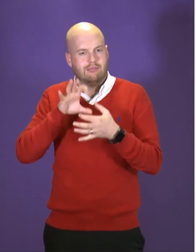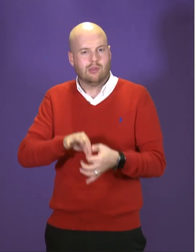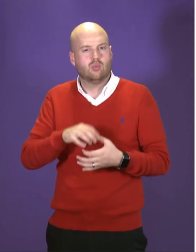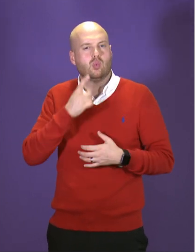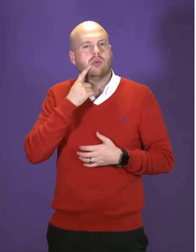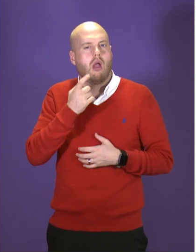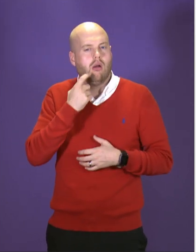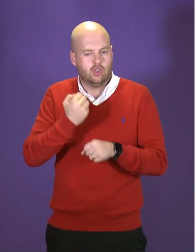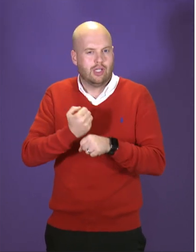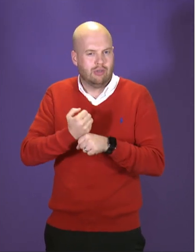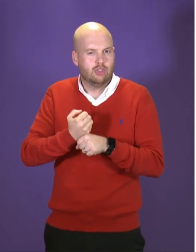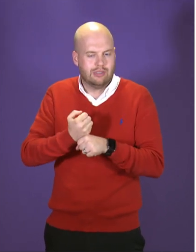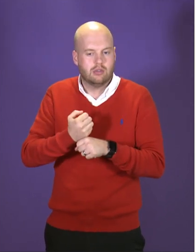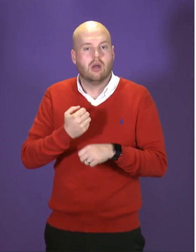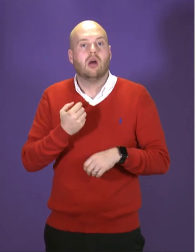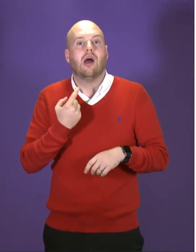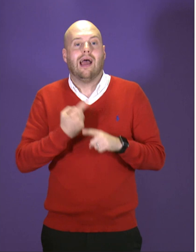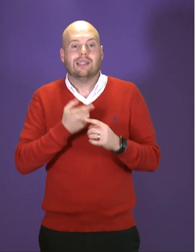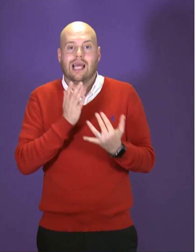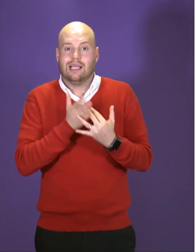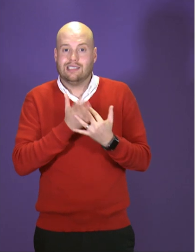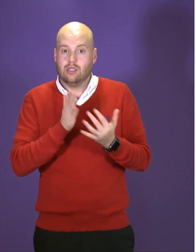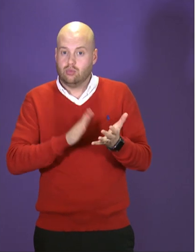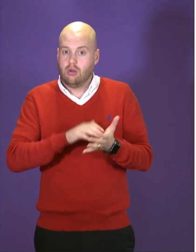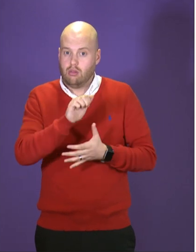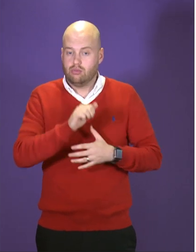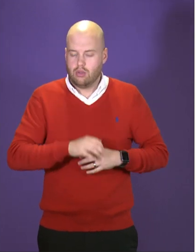to the access to the culture in the regions.